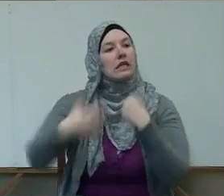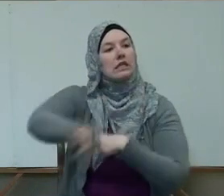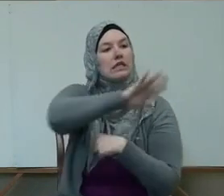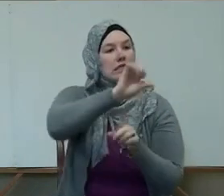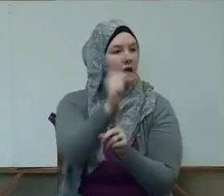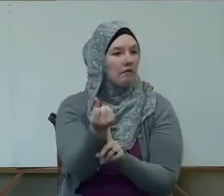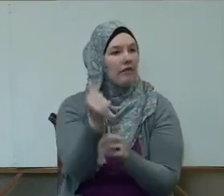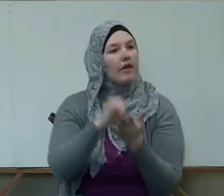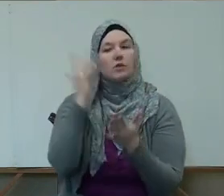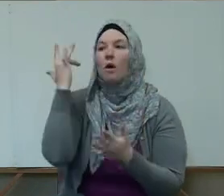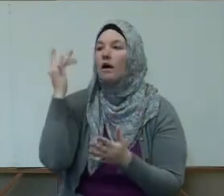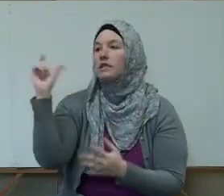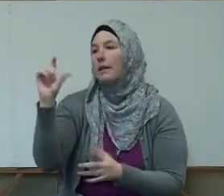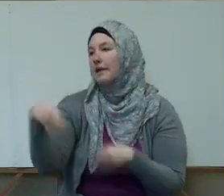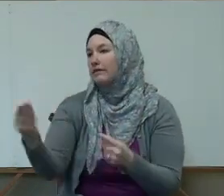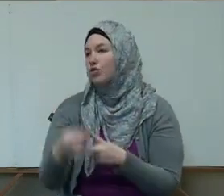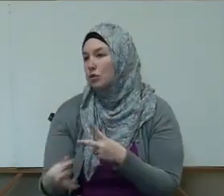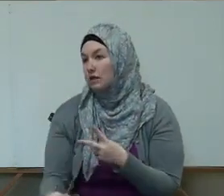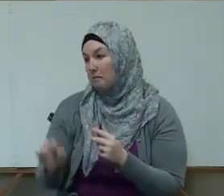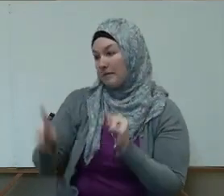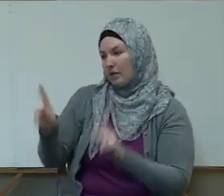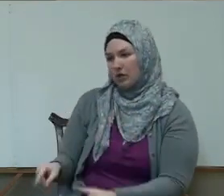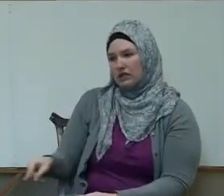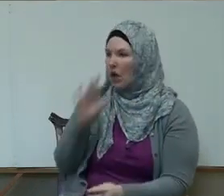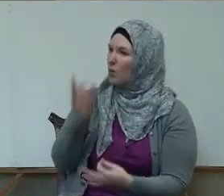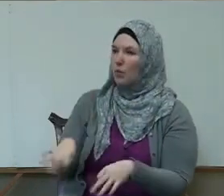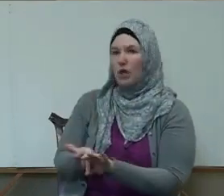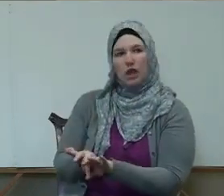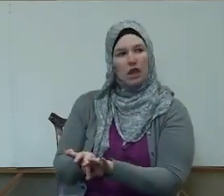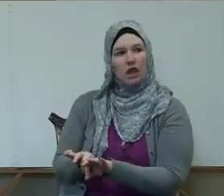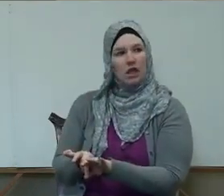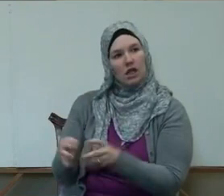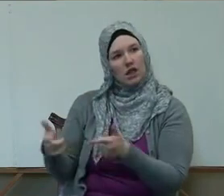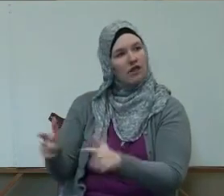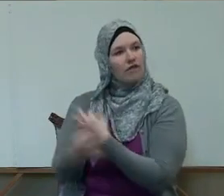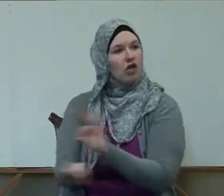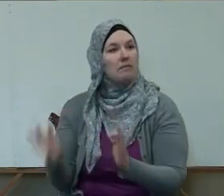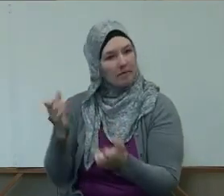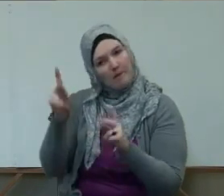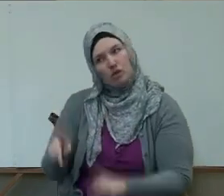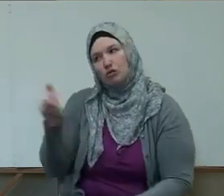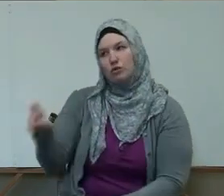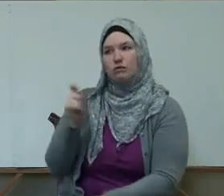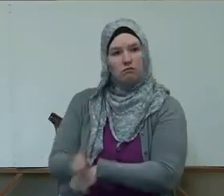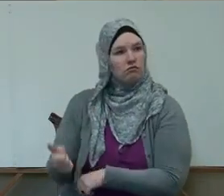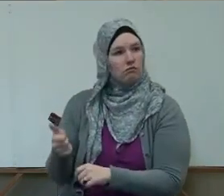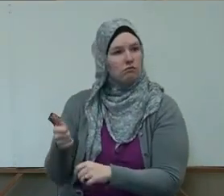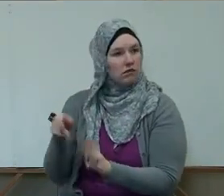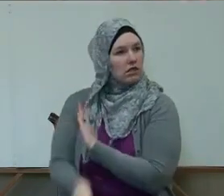And that's why Islam gives choices. When Allah gives choices, it is not to abuse them and use